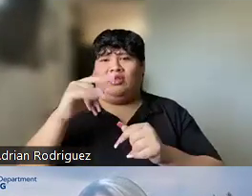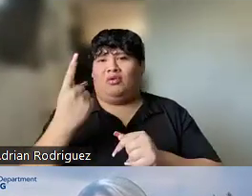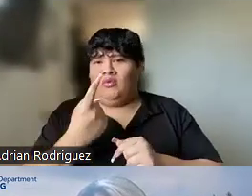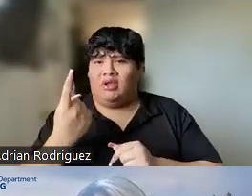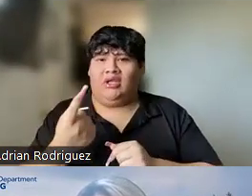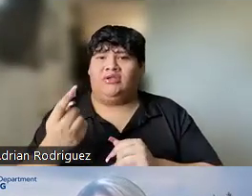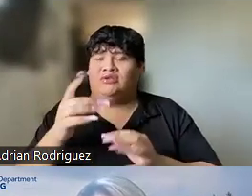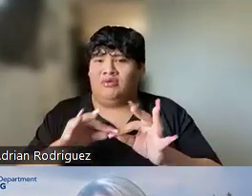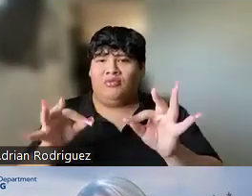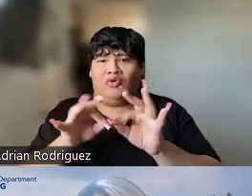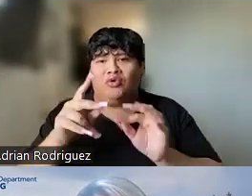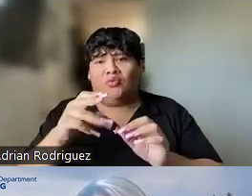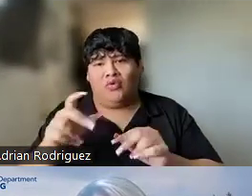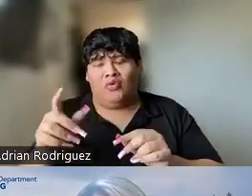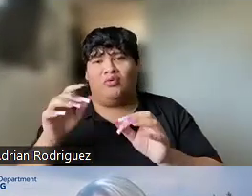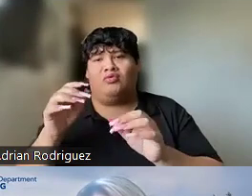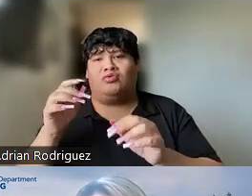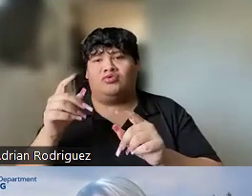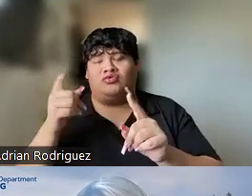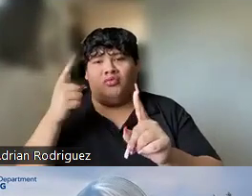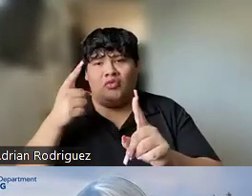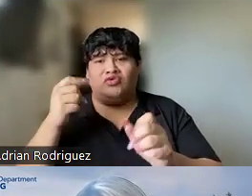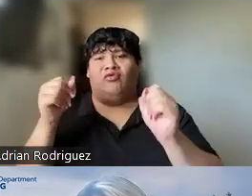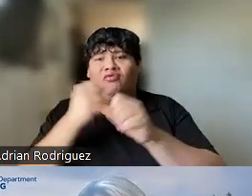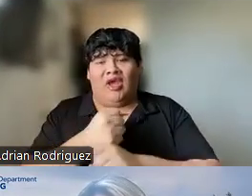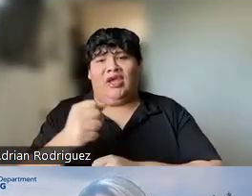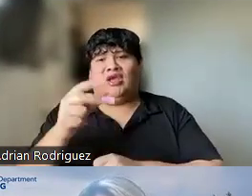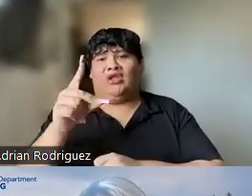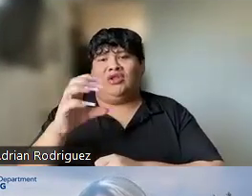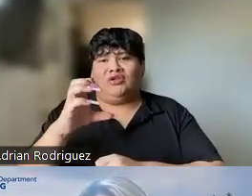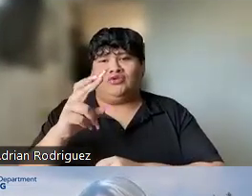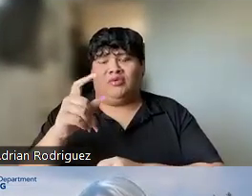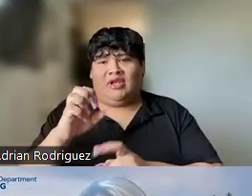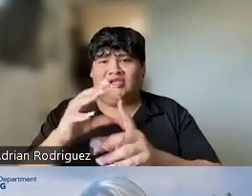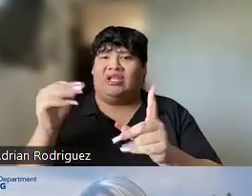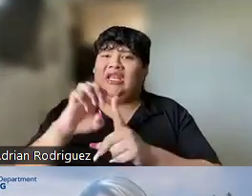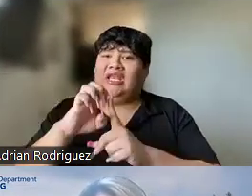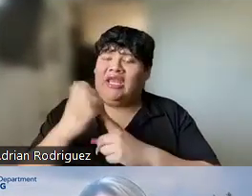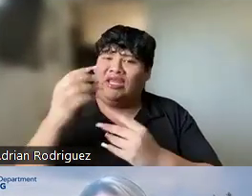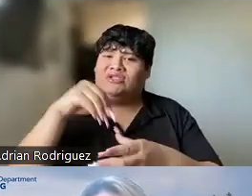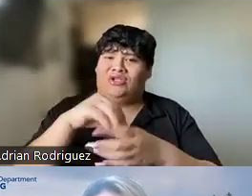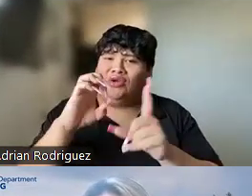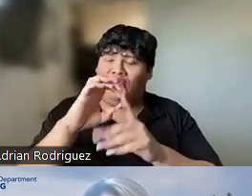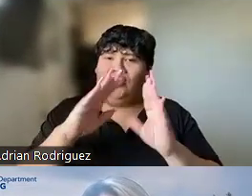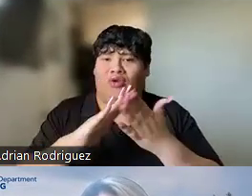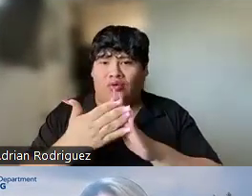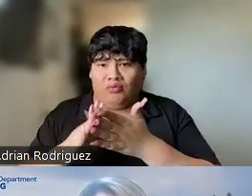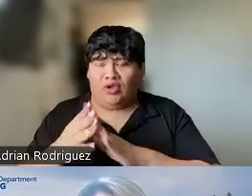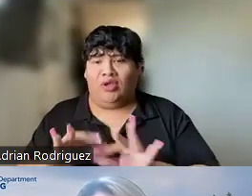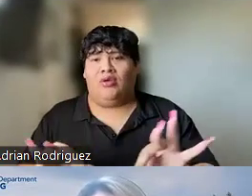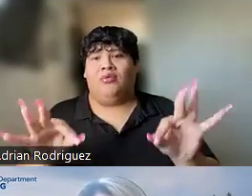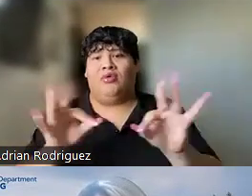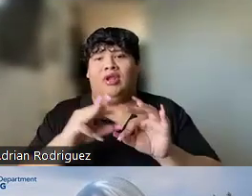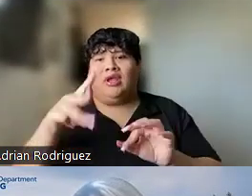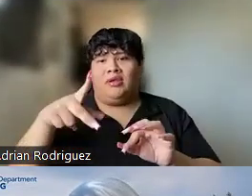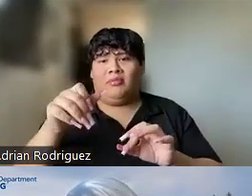plays an important role in promoting opportunities to fight discrimination and engage in the community. Importantly, the